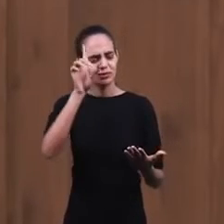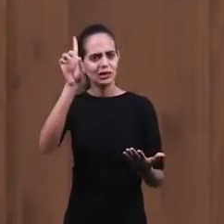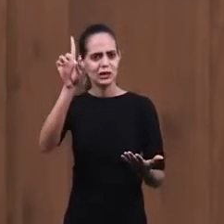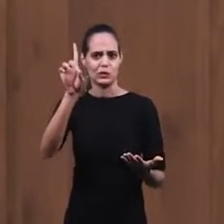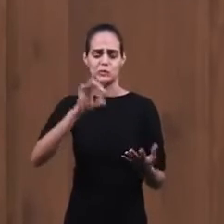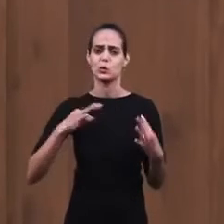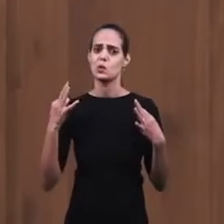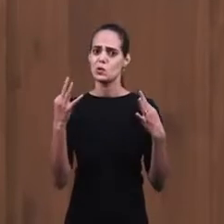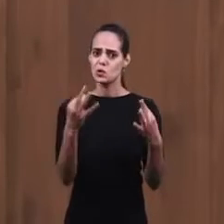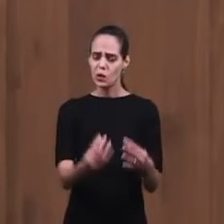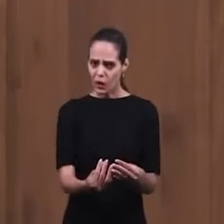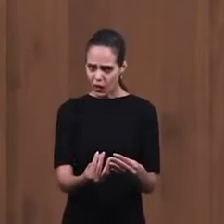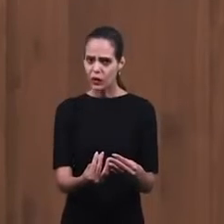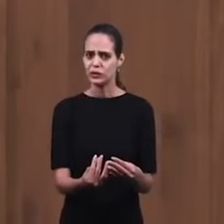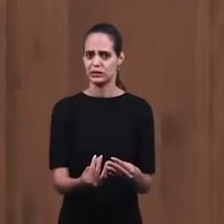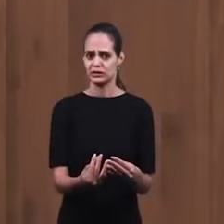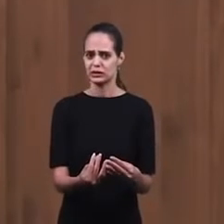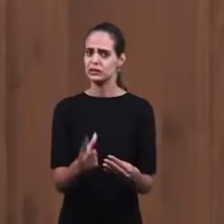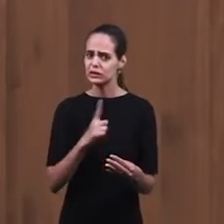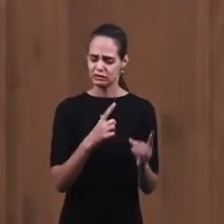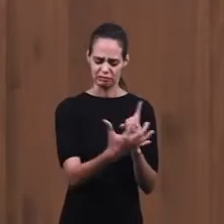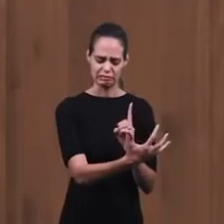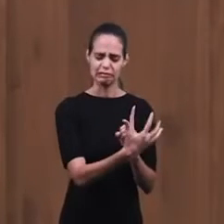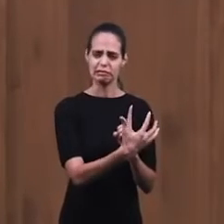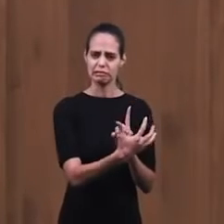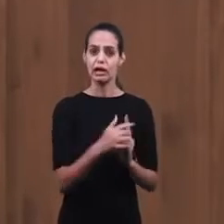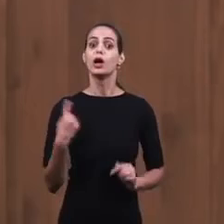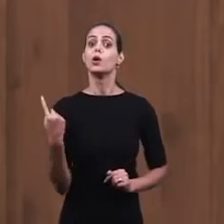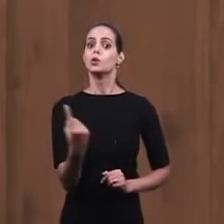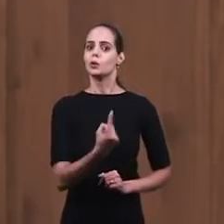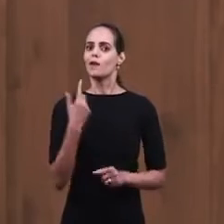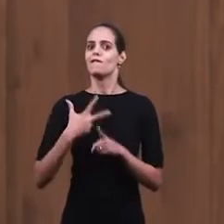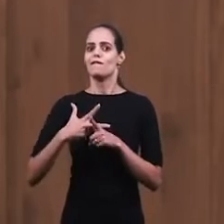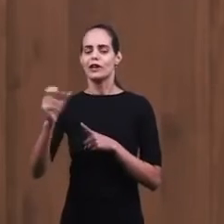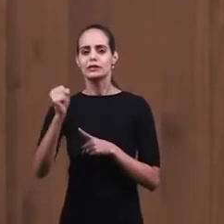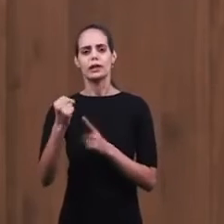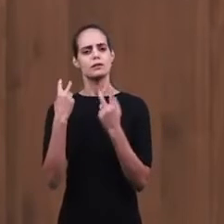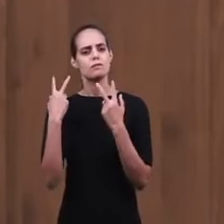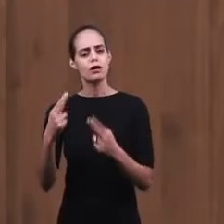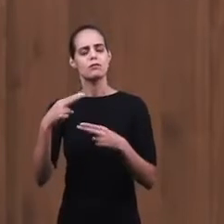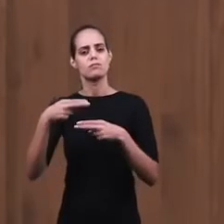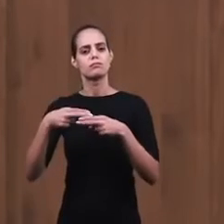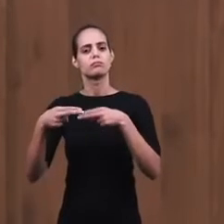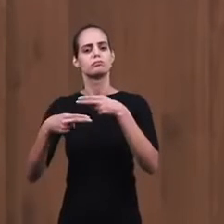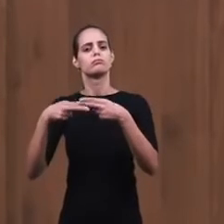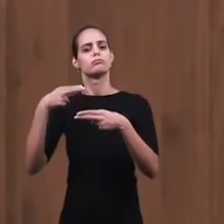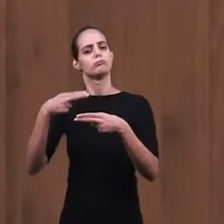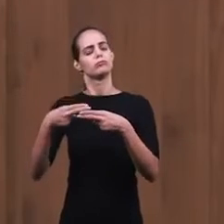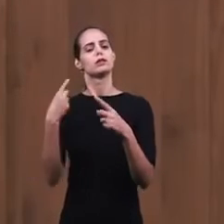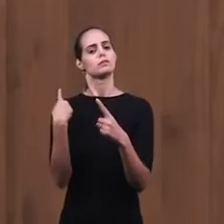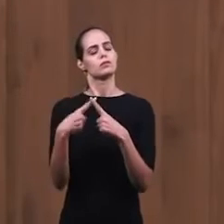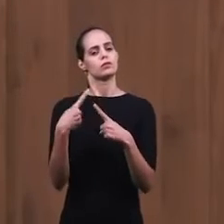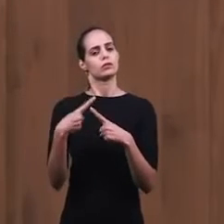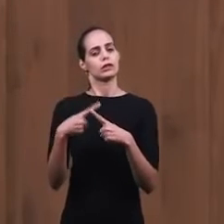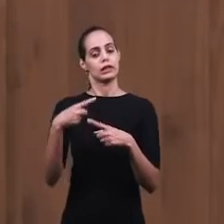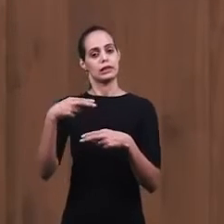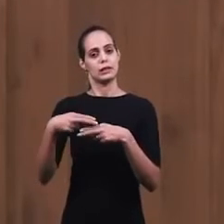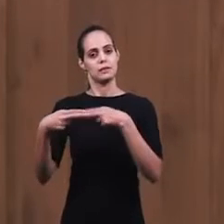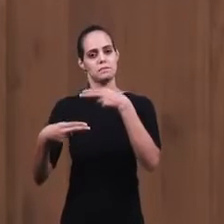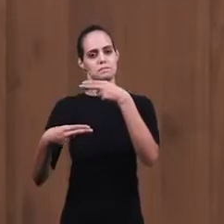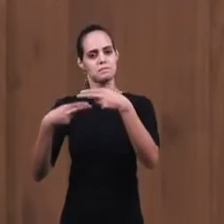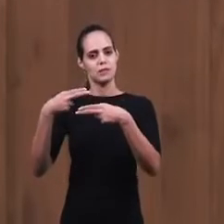victorious just like Nehemiah was victorious because he used a powerful spiritual weapon, which is